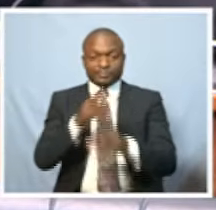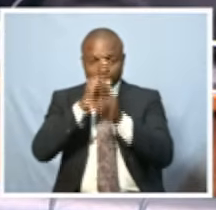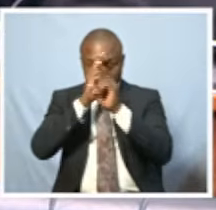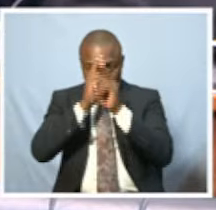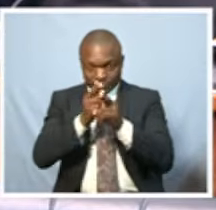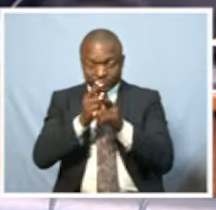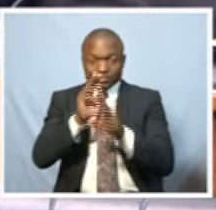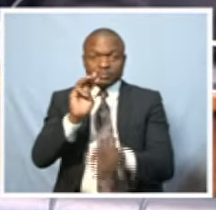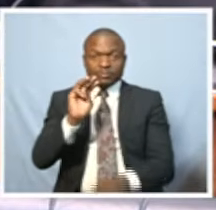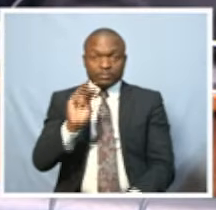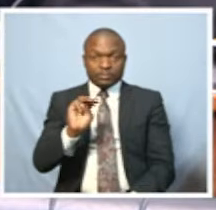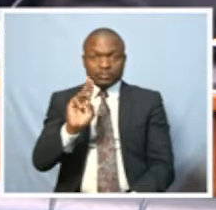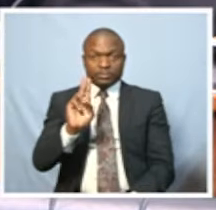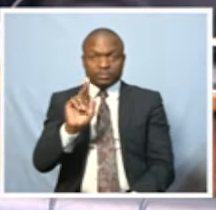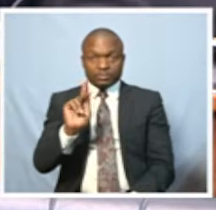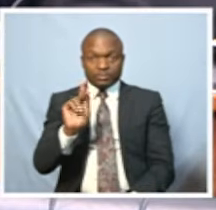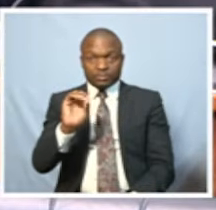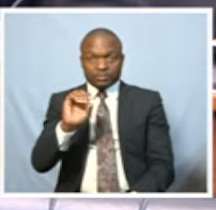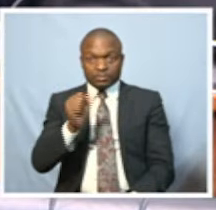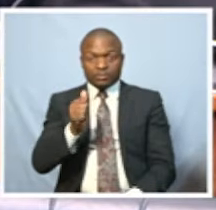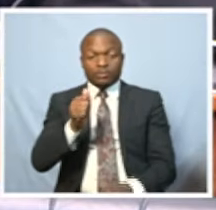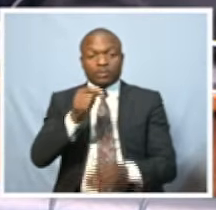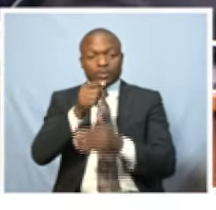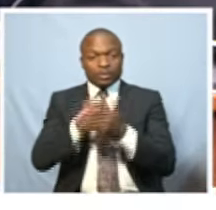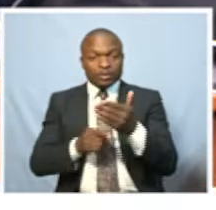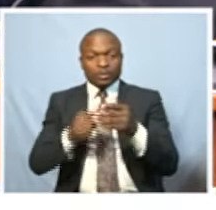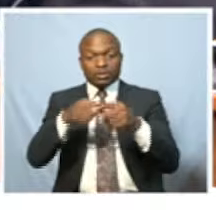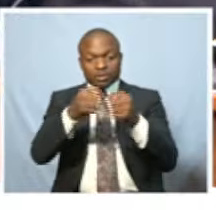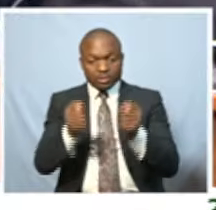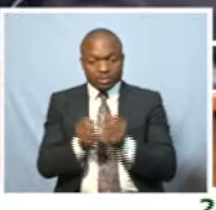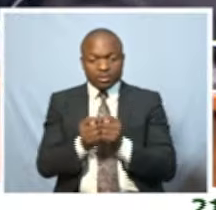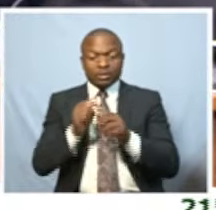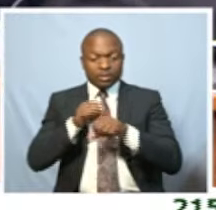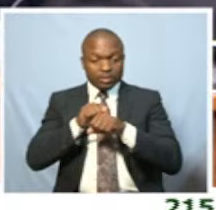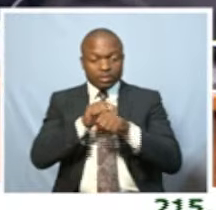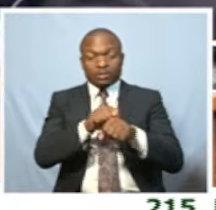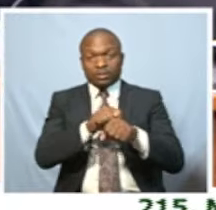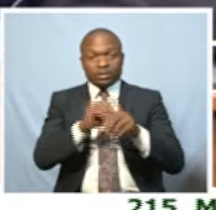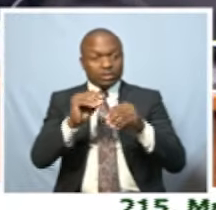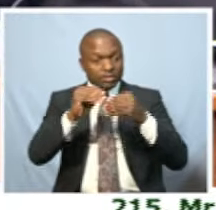Honorable Mukosa, asks, what mode of transport is provided to camp